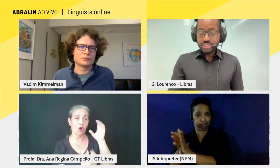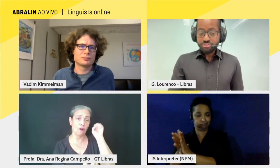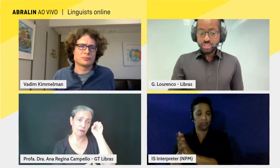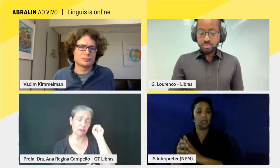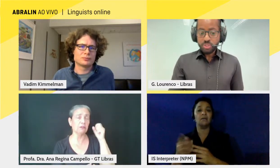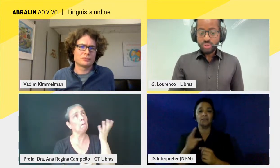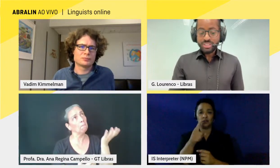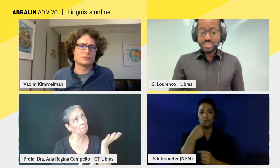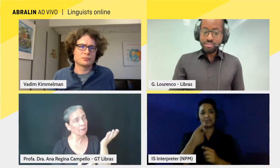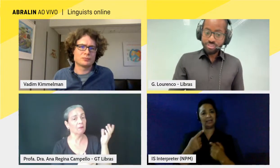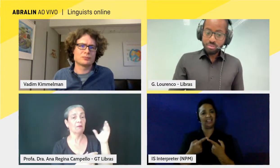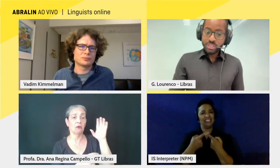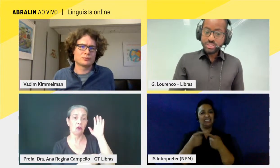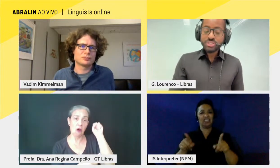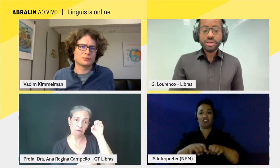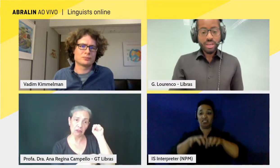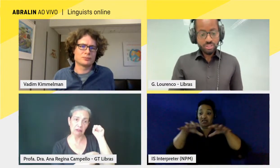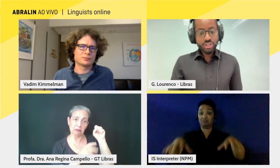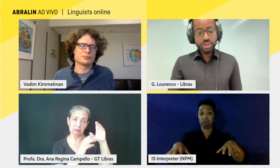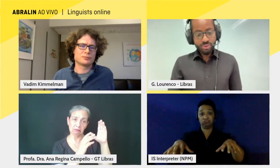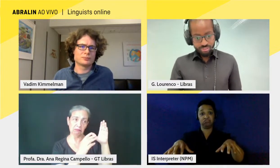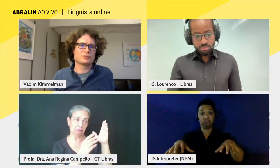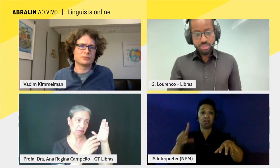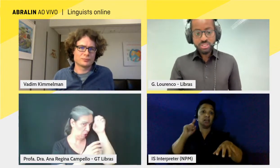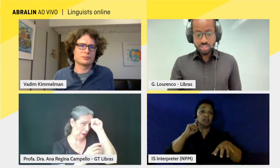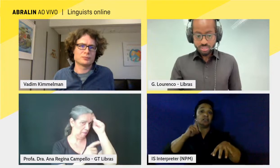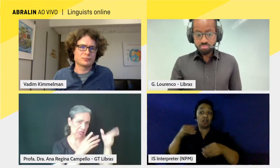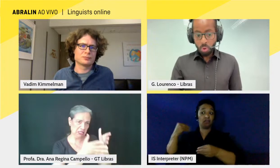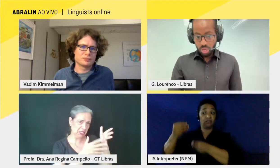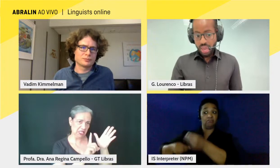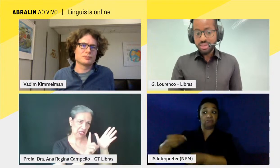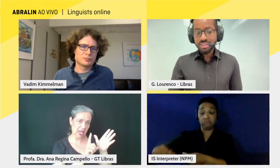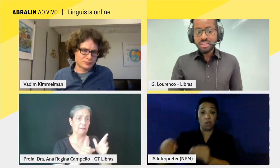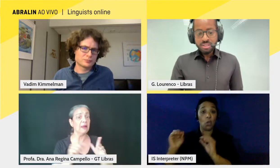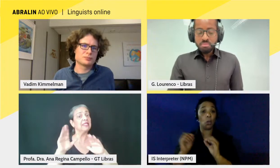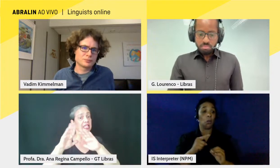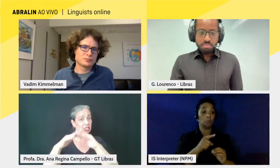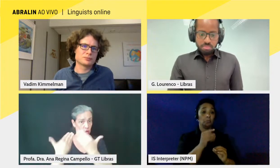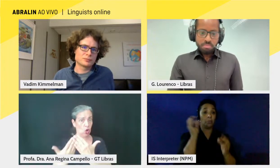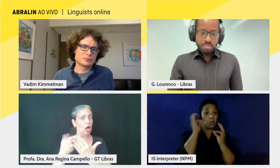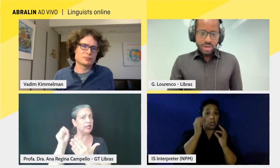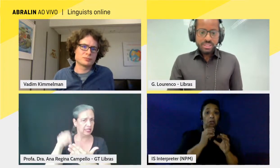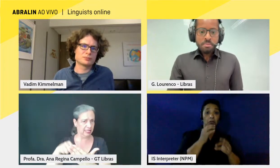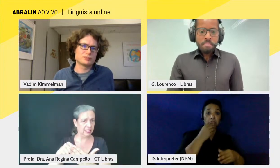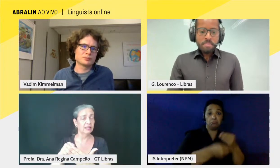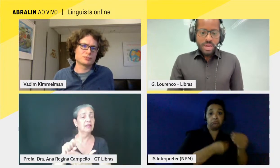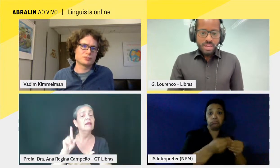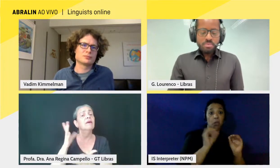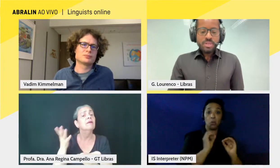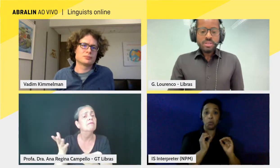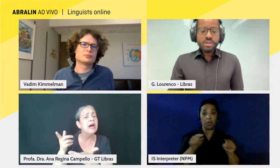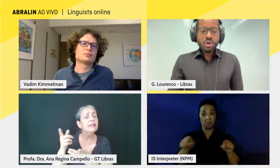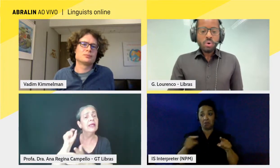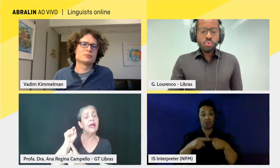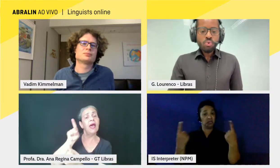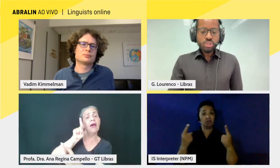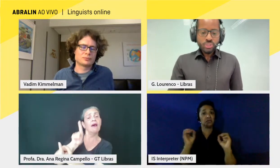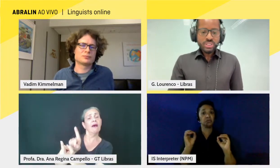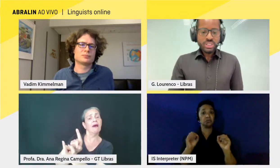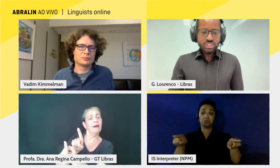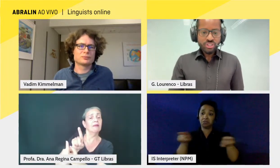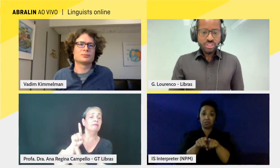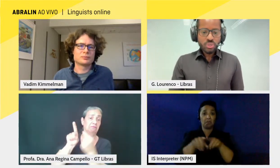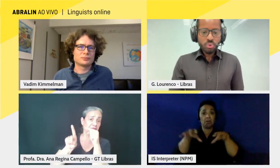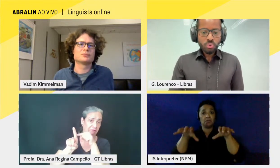significant difference between deaf families and hearing families. Okay, but maybe who was